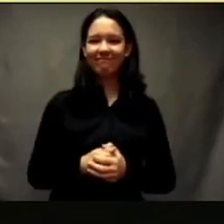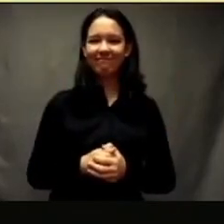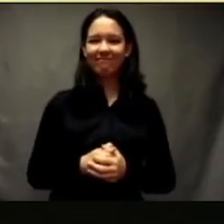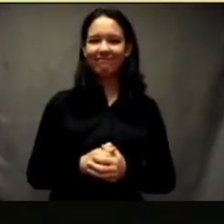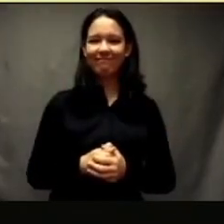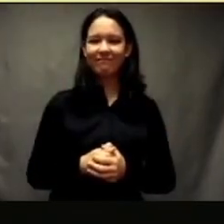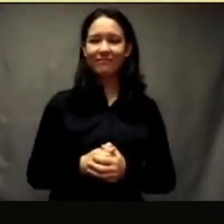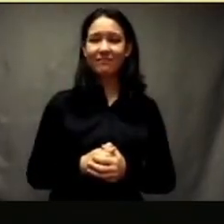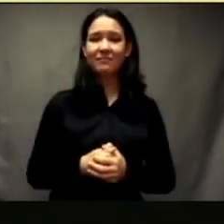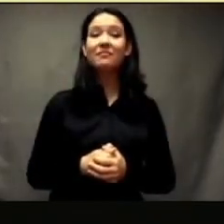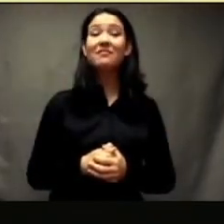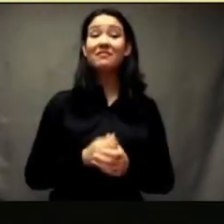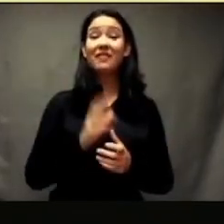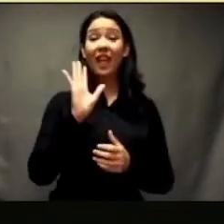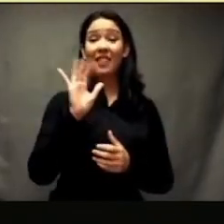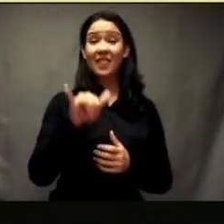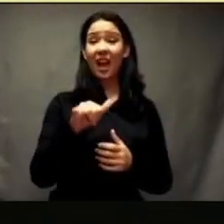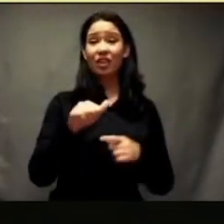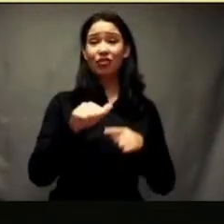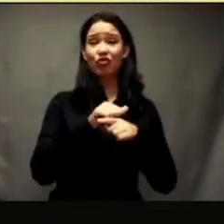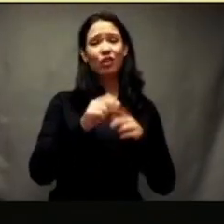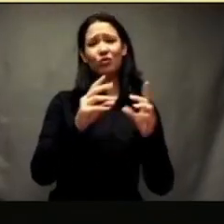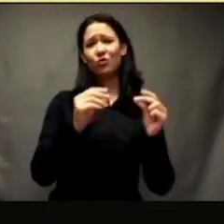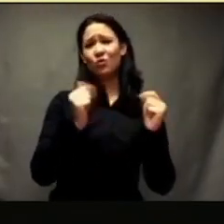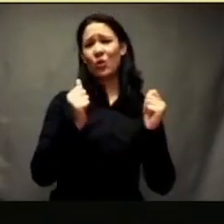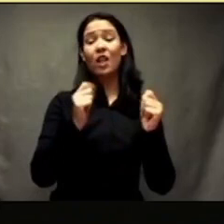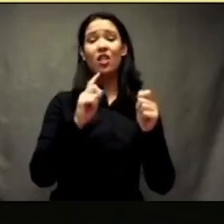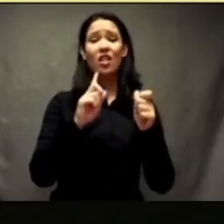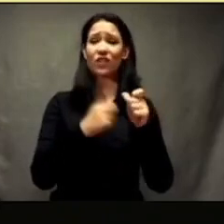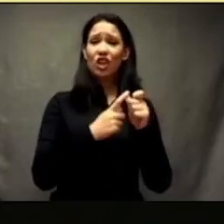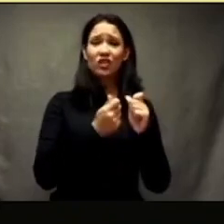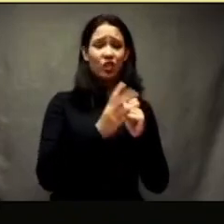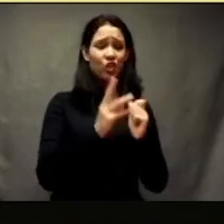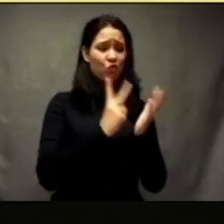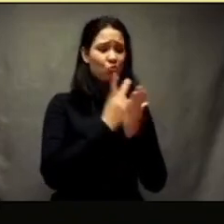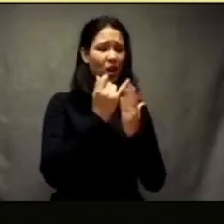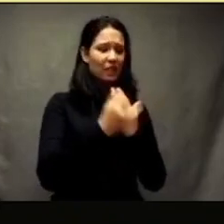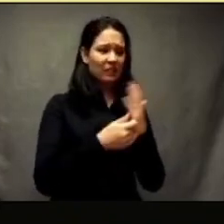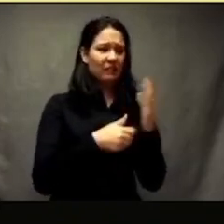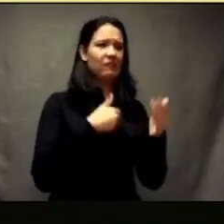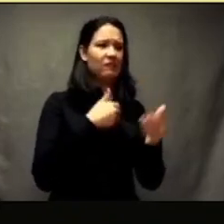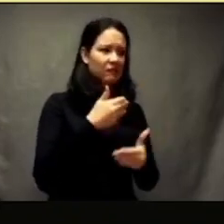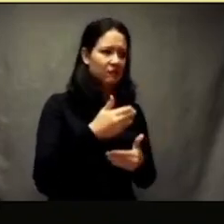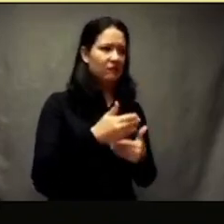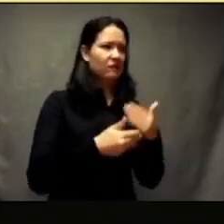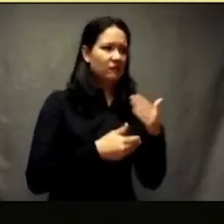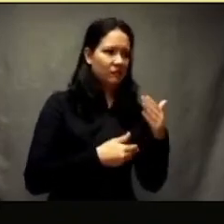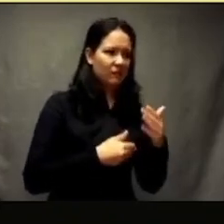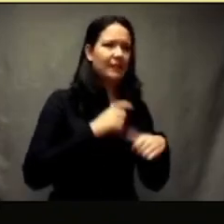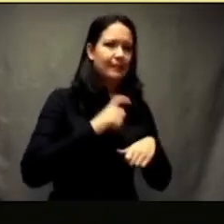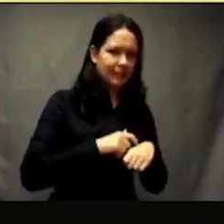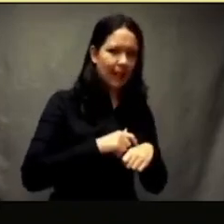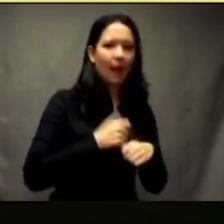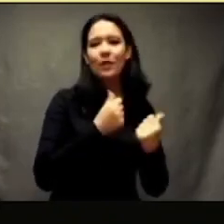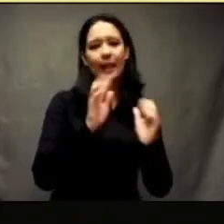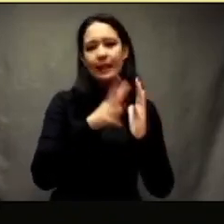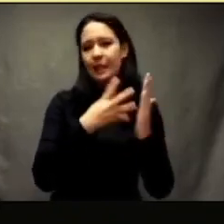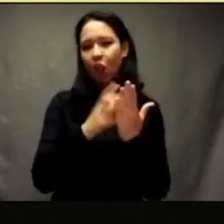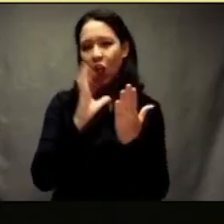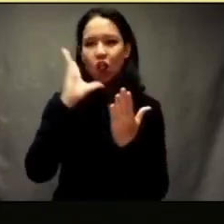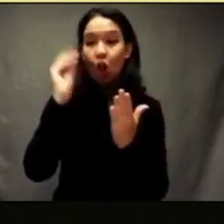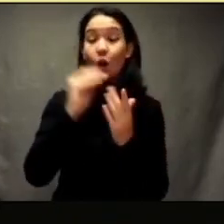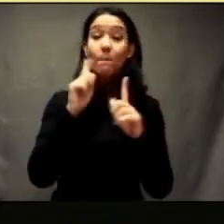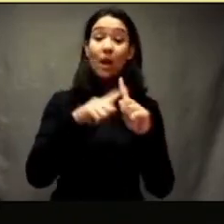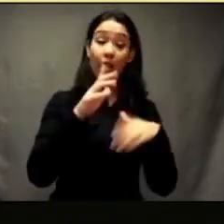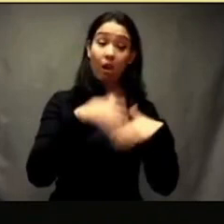And it's pretty quick once the first couple projects when you're going through take a bit of time, as with any rubric, but once you do it, it's pretty